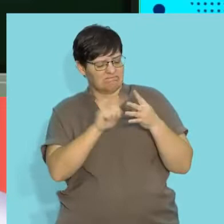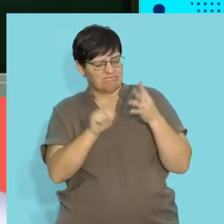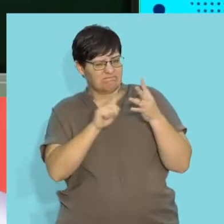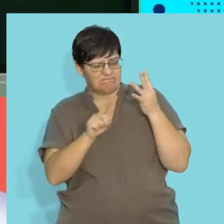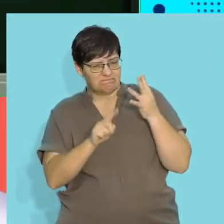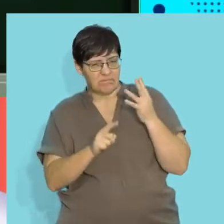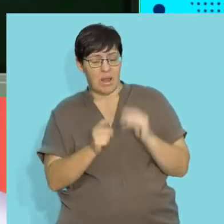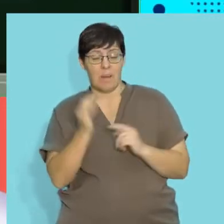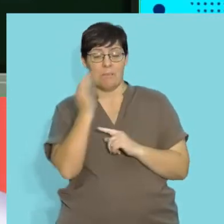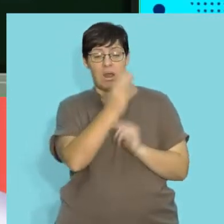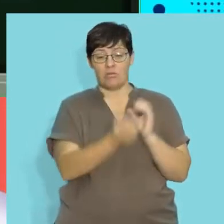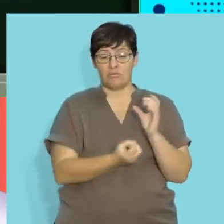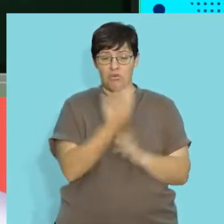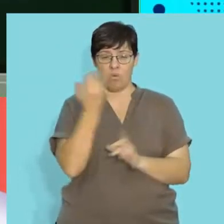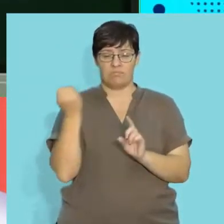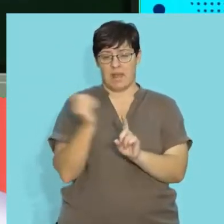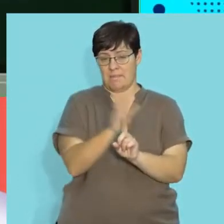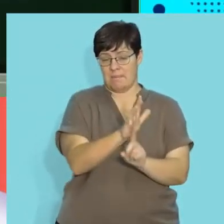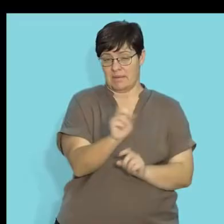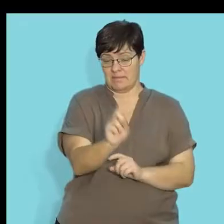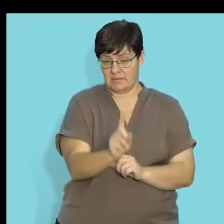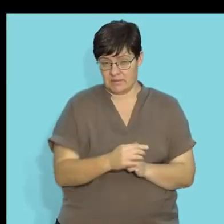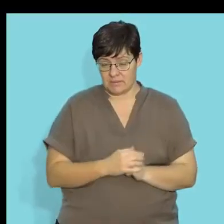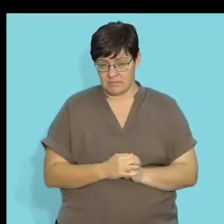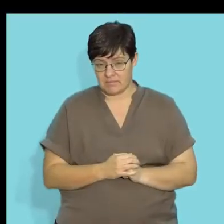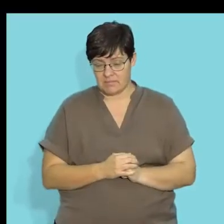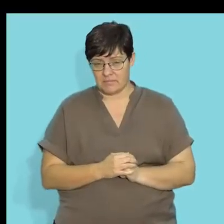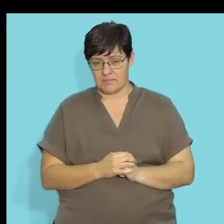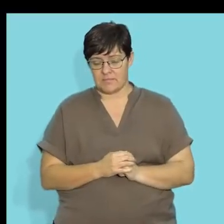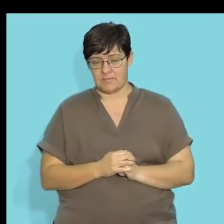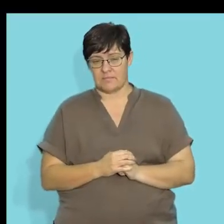plant growth. So let's look at our lesson.